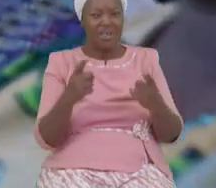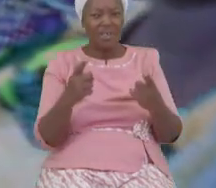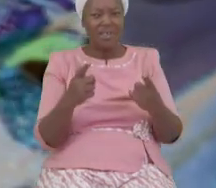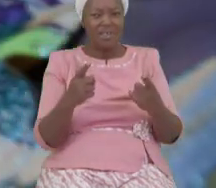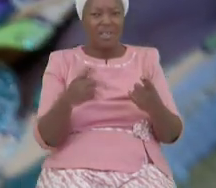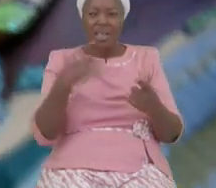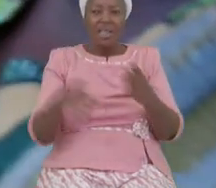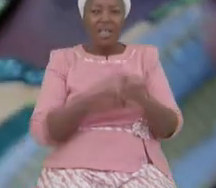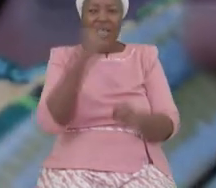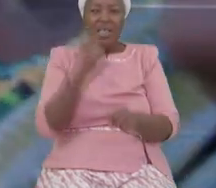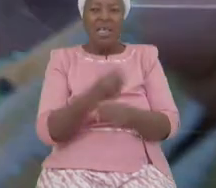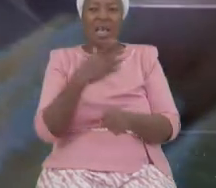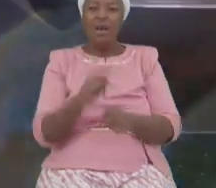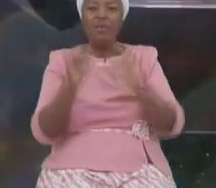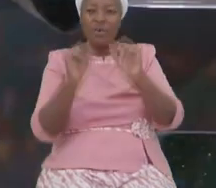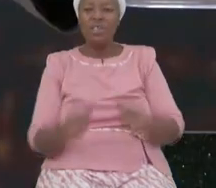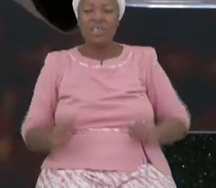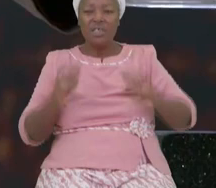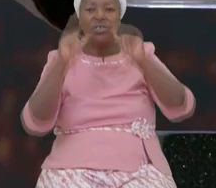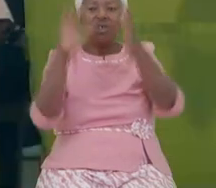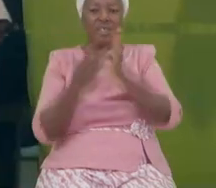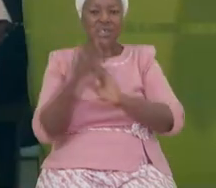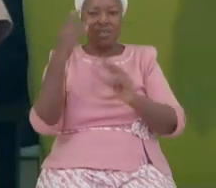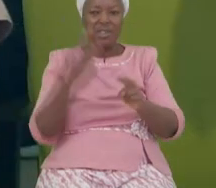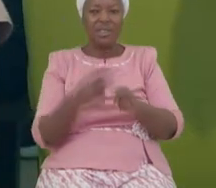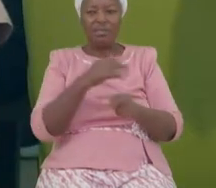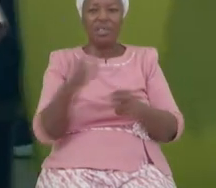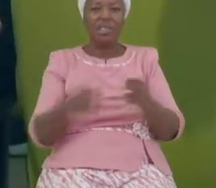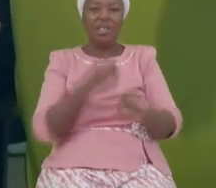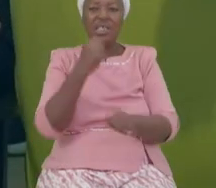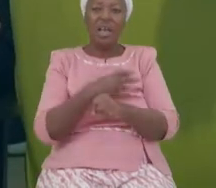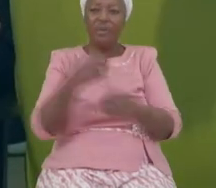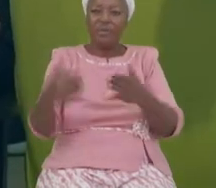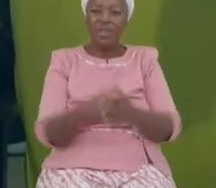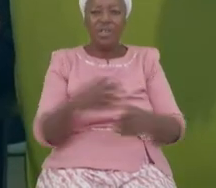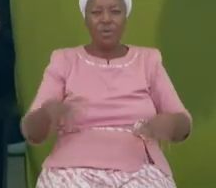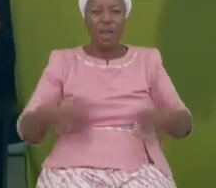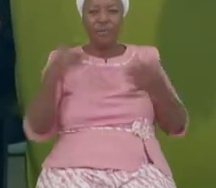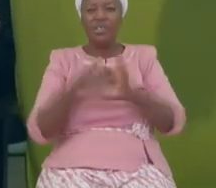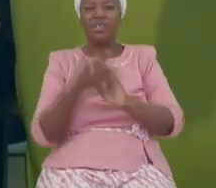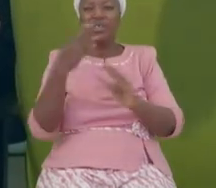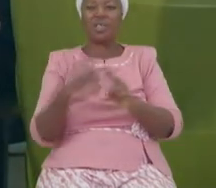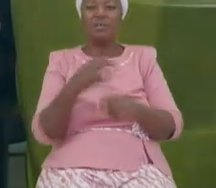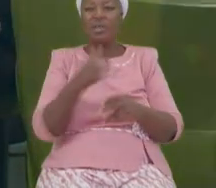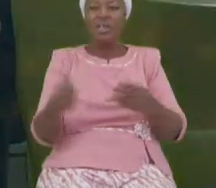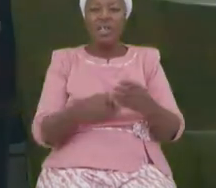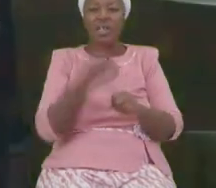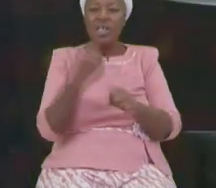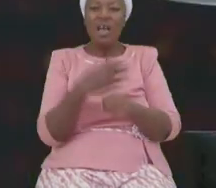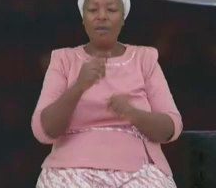A year of consecration. Amen. A year of new life. Amen. A year of